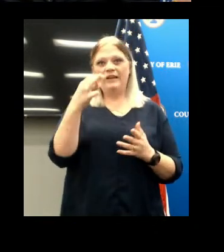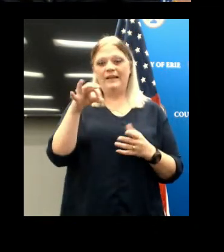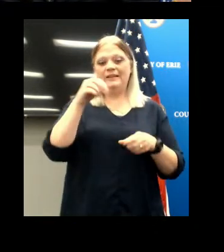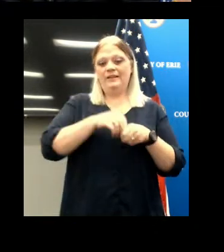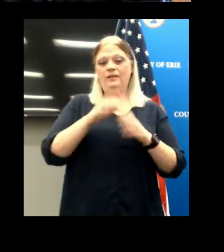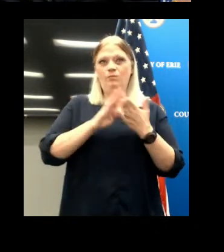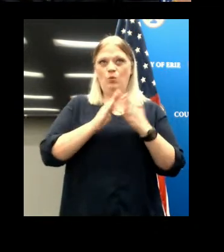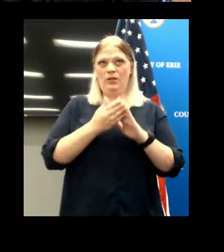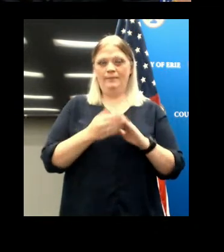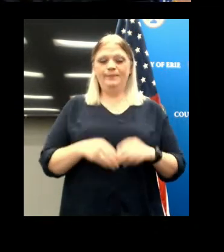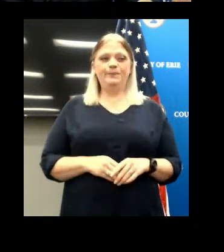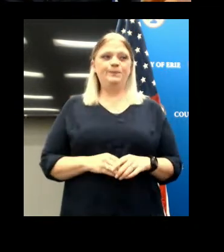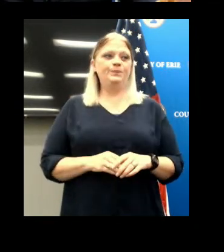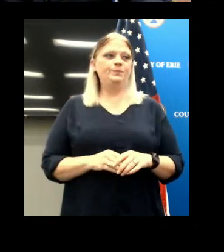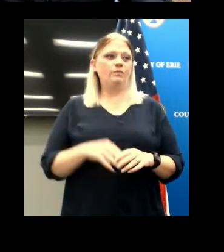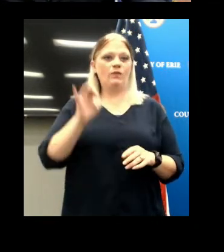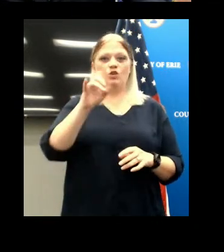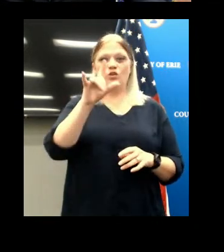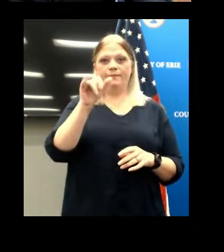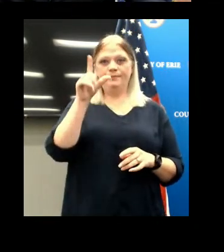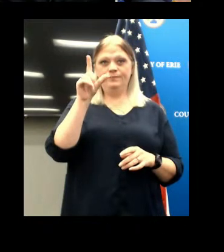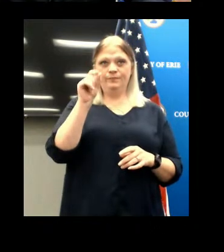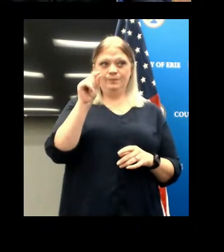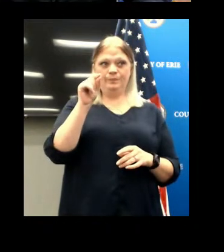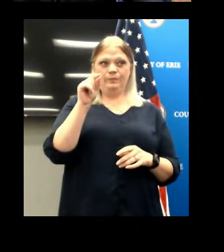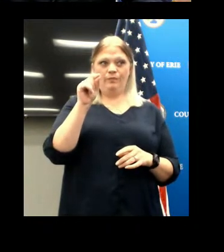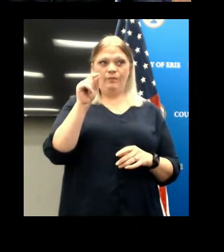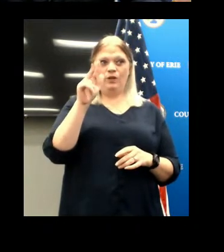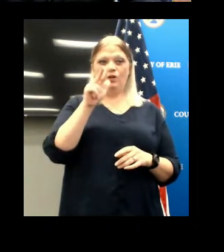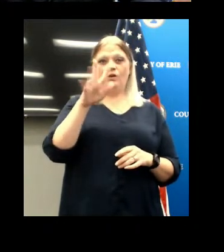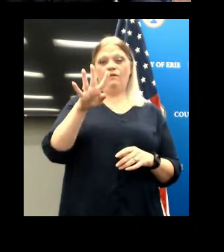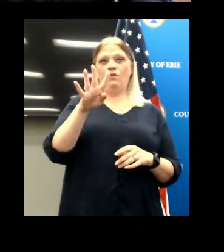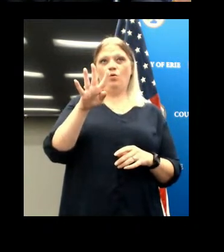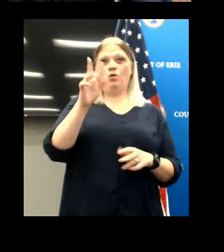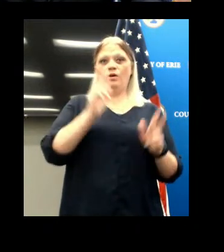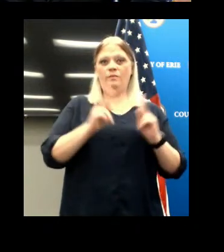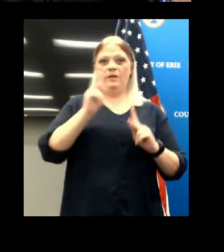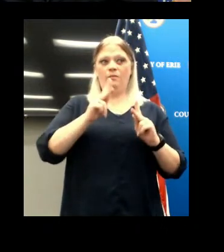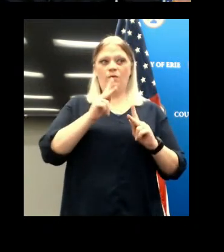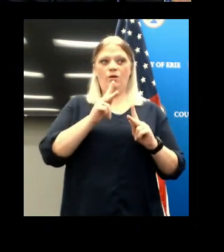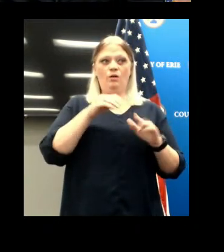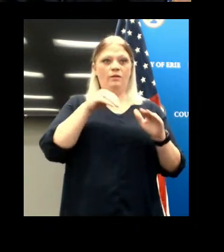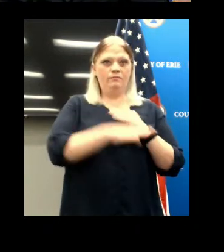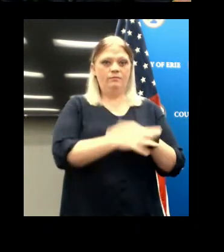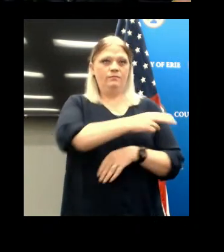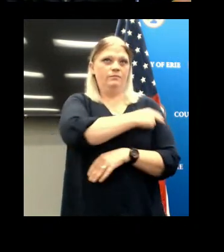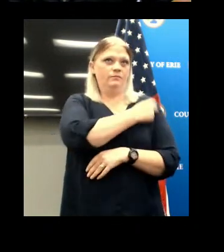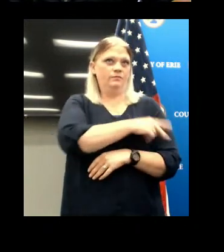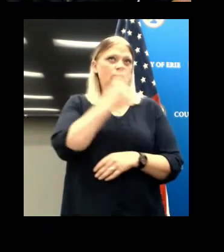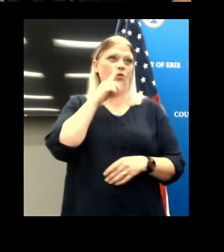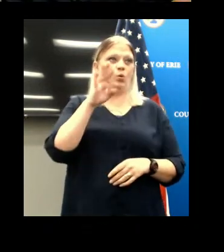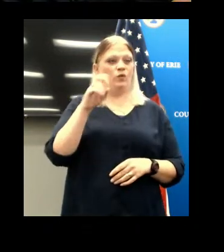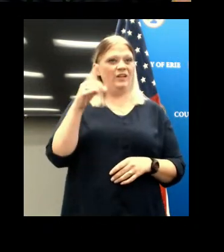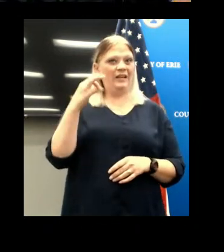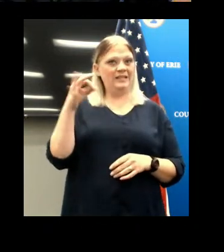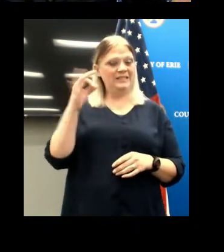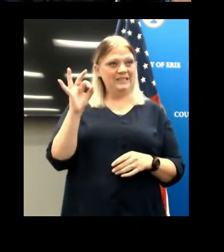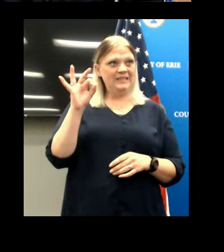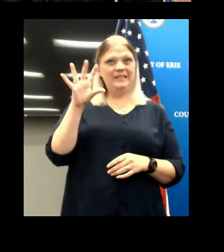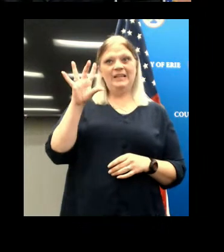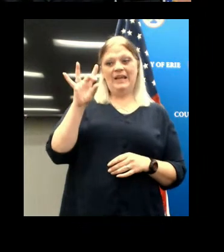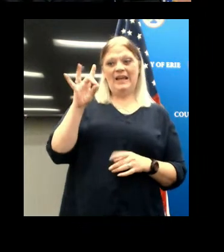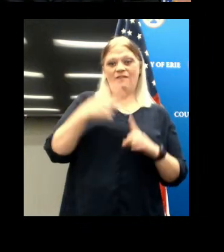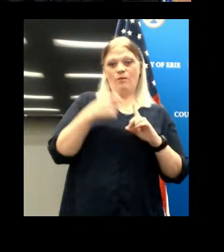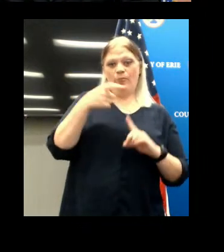community. On July 20th, there were 34 individuals admitted to Erie County hospitals for COVID-19. 8 of